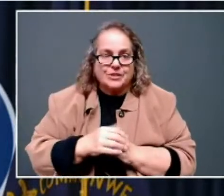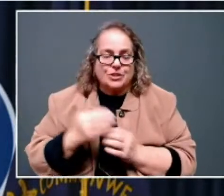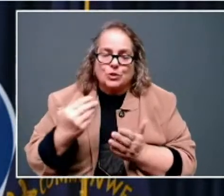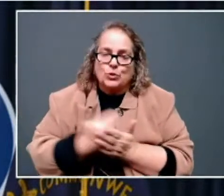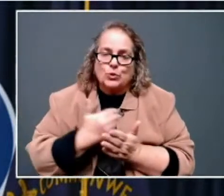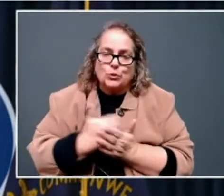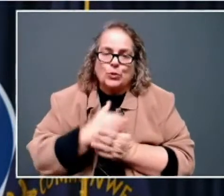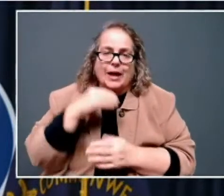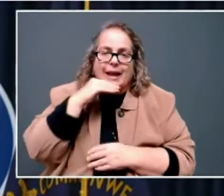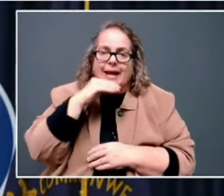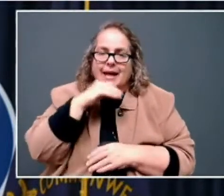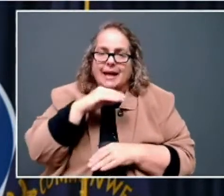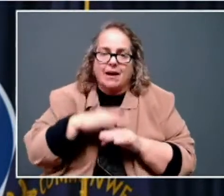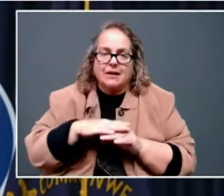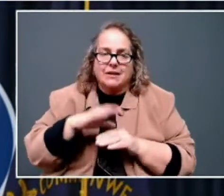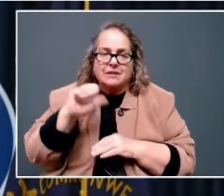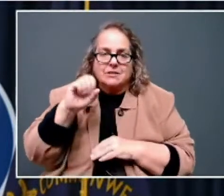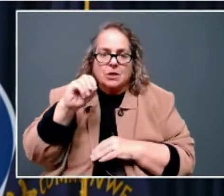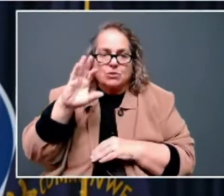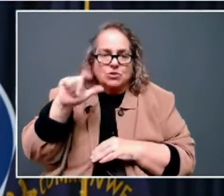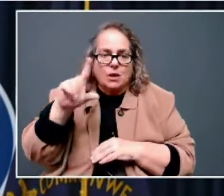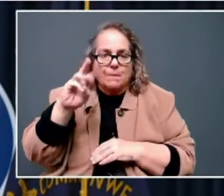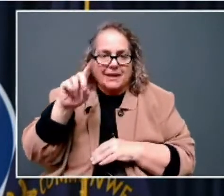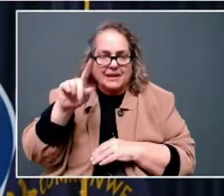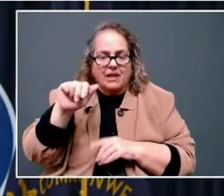media, and then we'll get to questions.